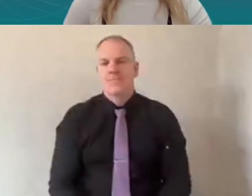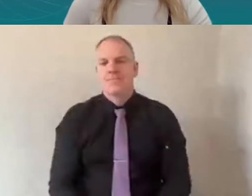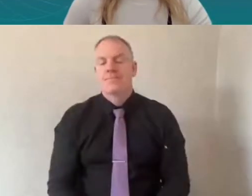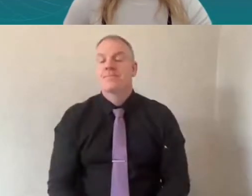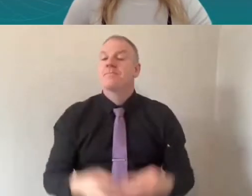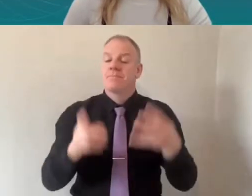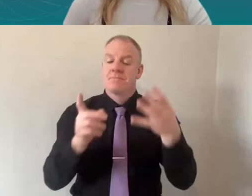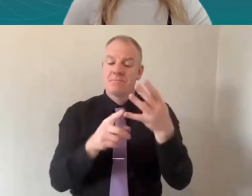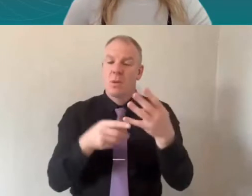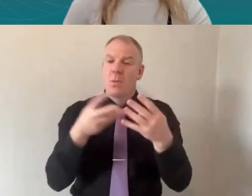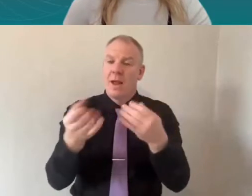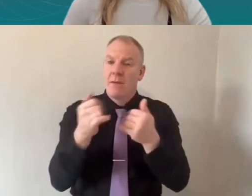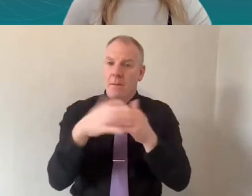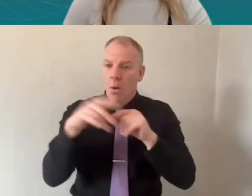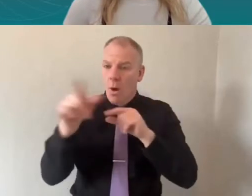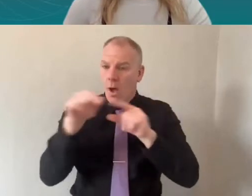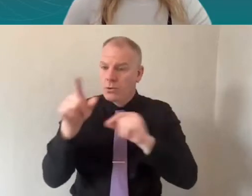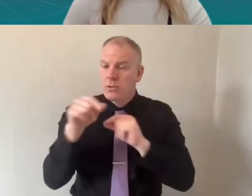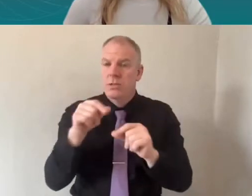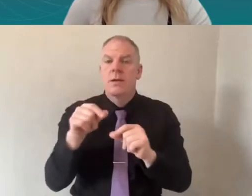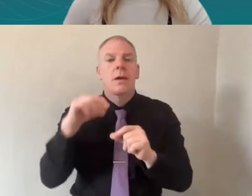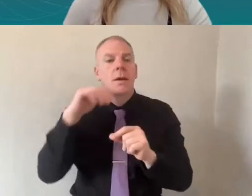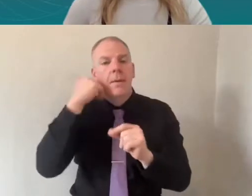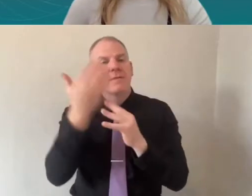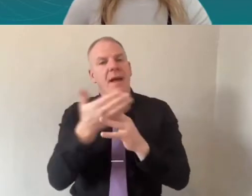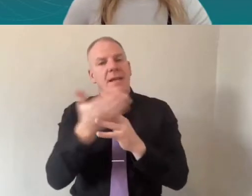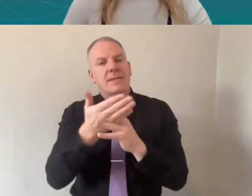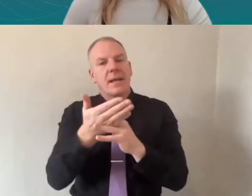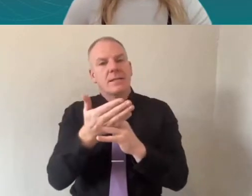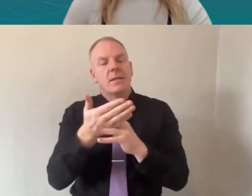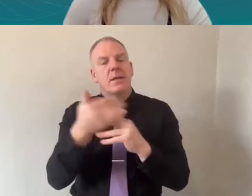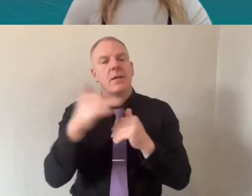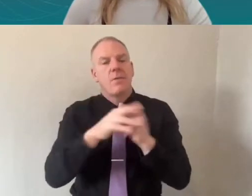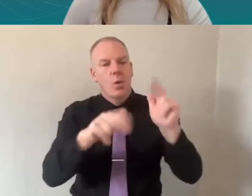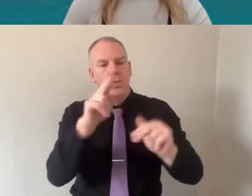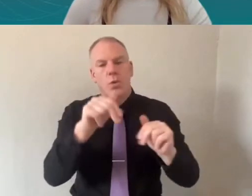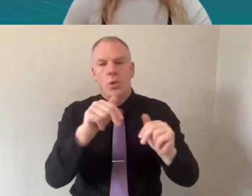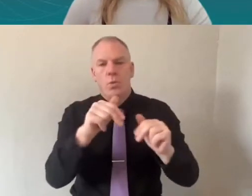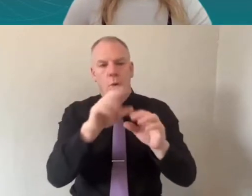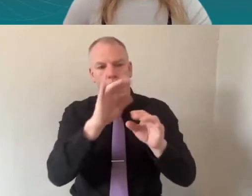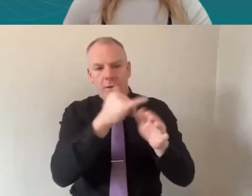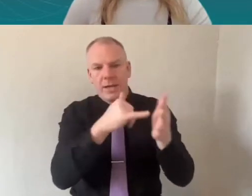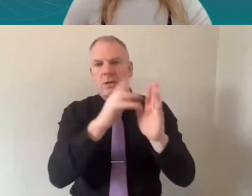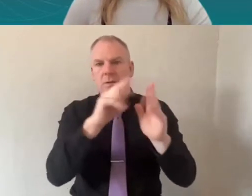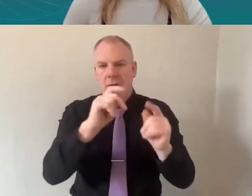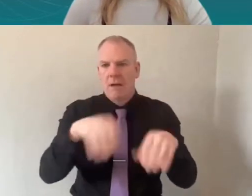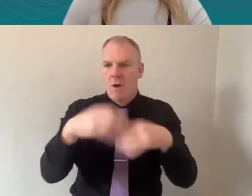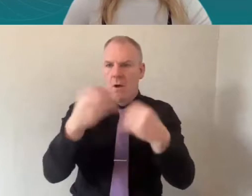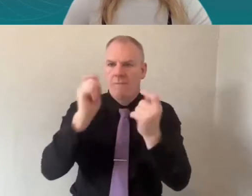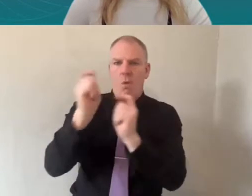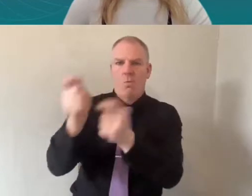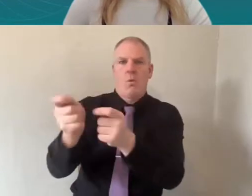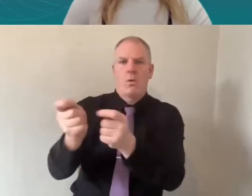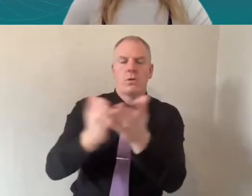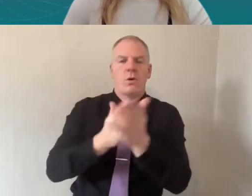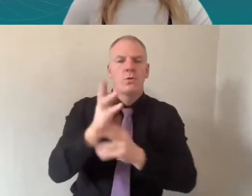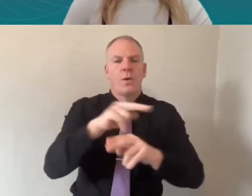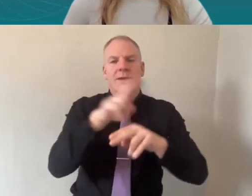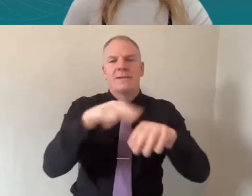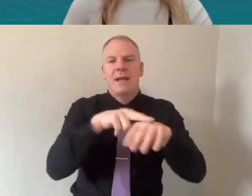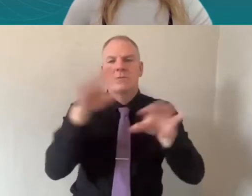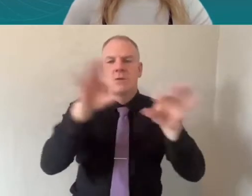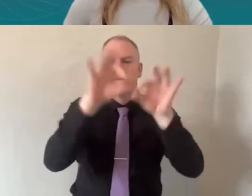have greater choice through the access provided to new awarding bodies to offer their awards in the national framework of